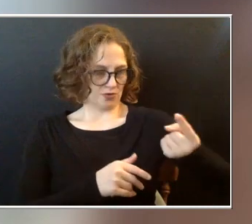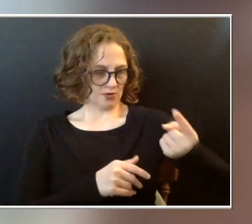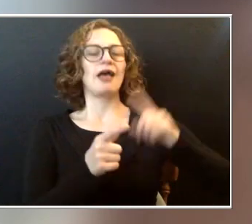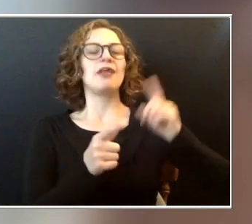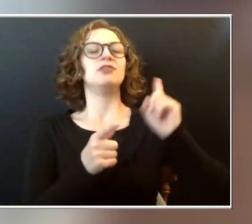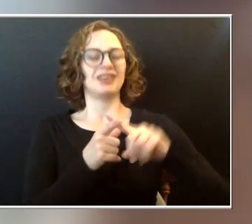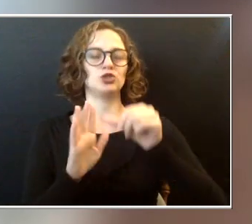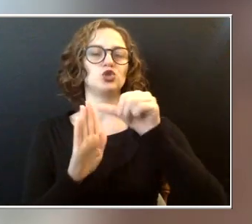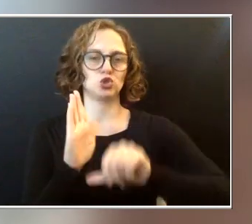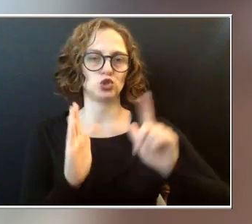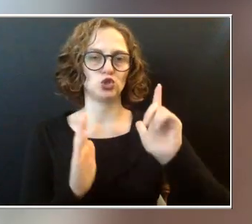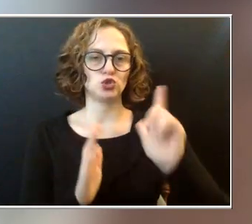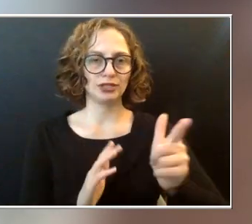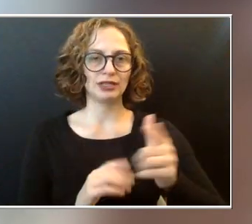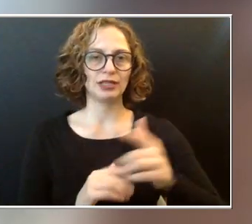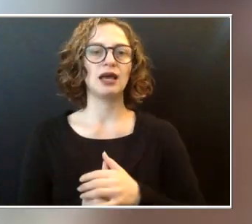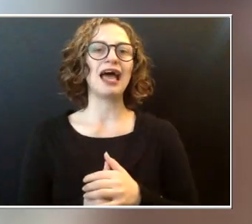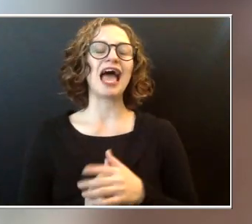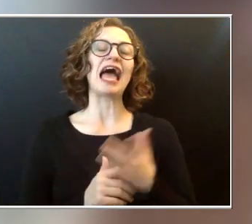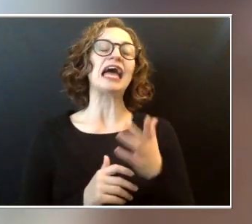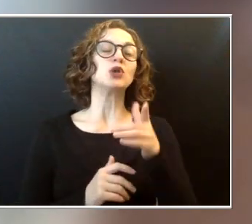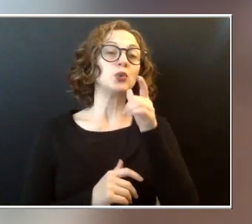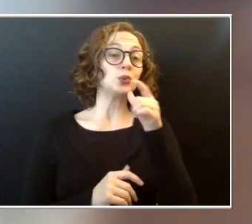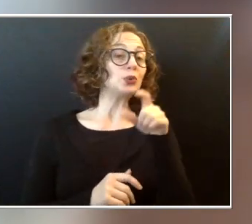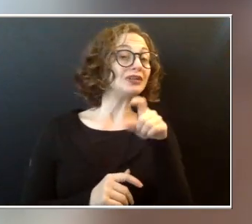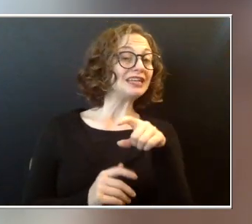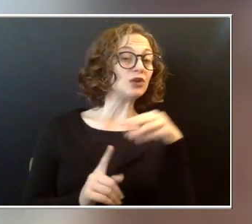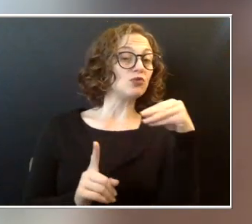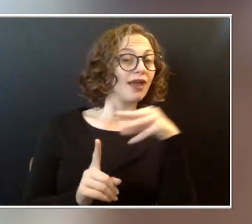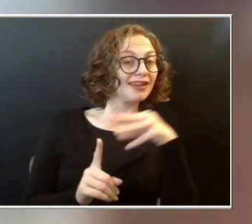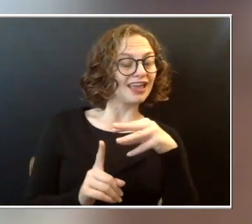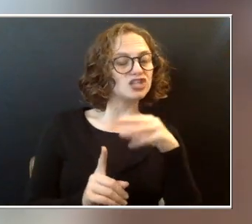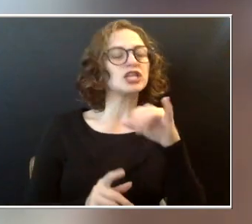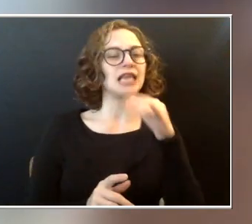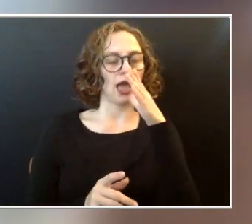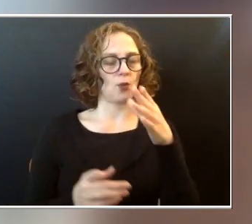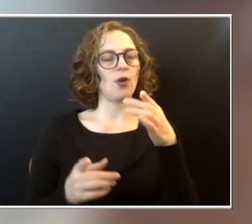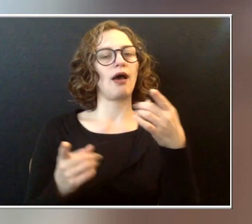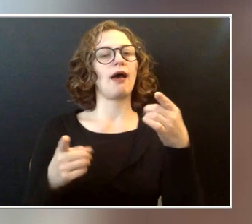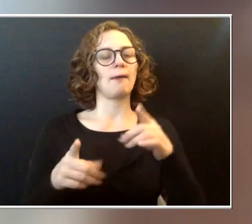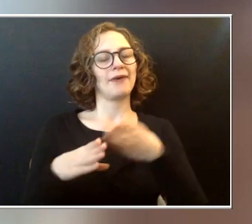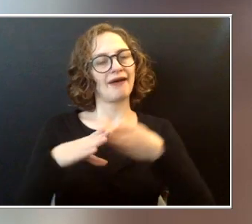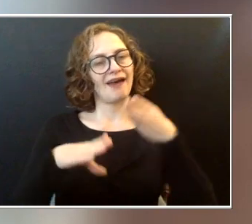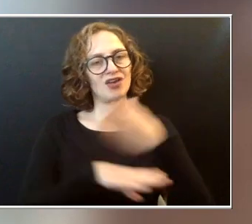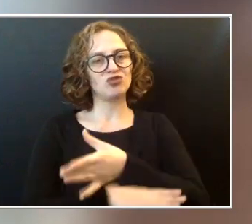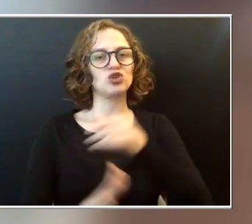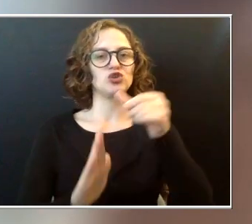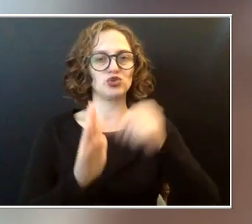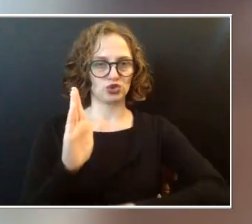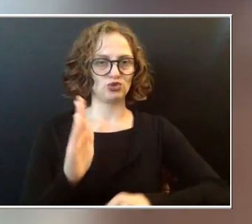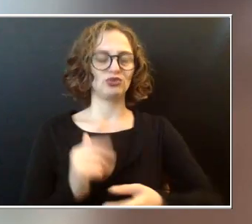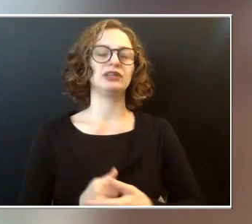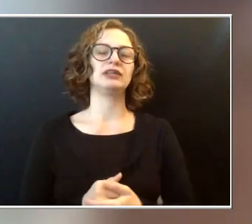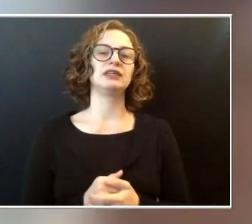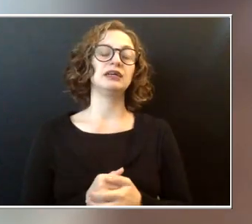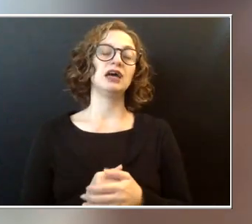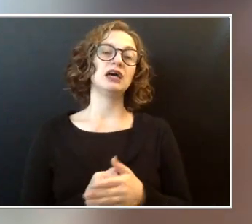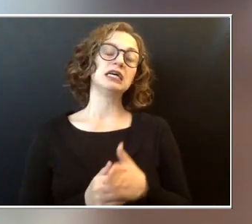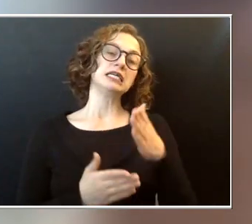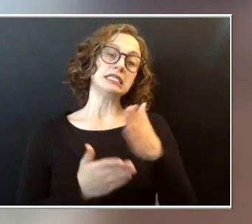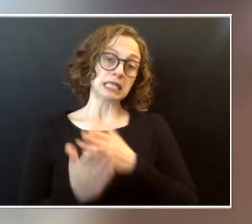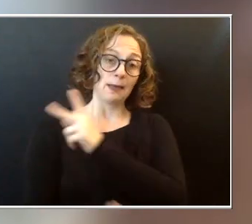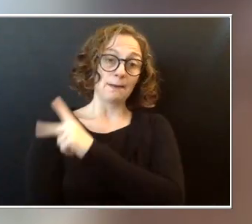need radiation follows surgery. For some patients, there might be more treatment after radiation, including